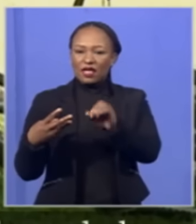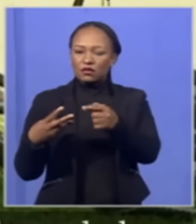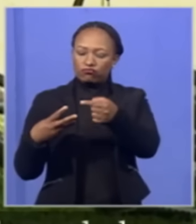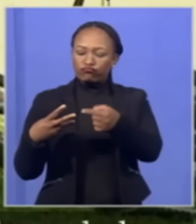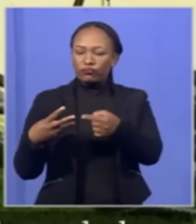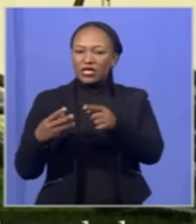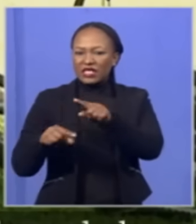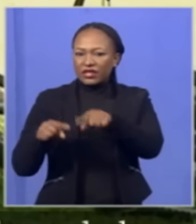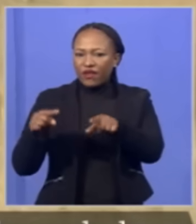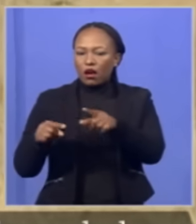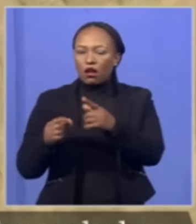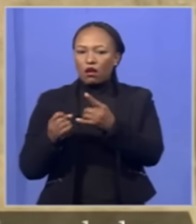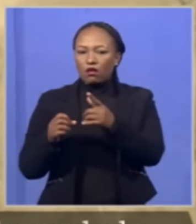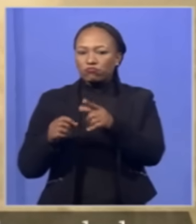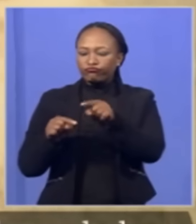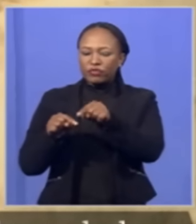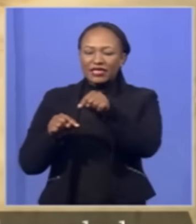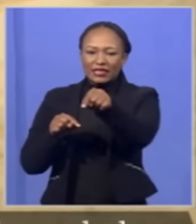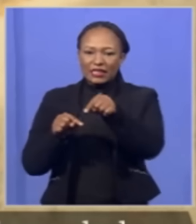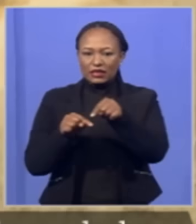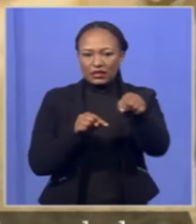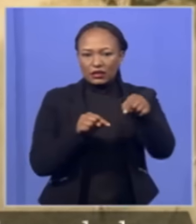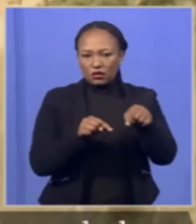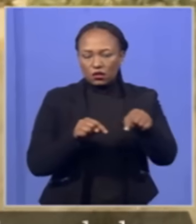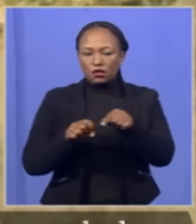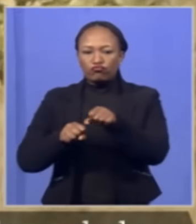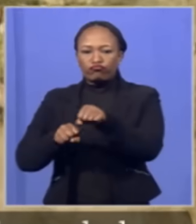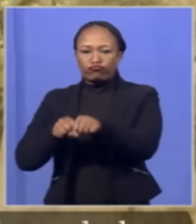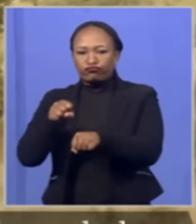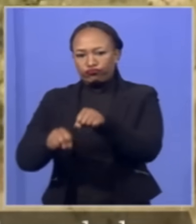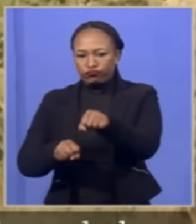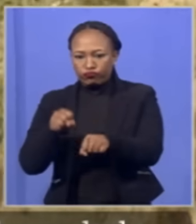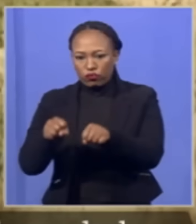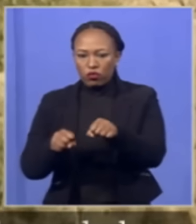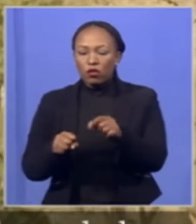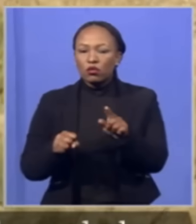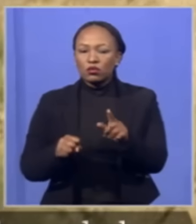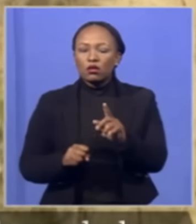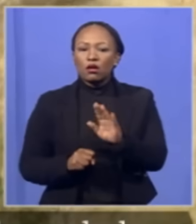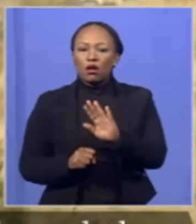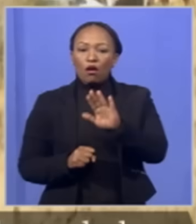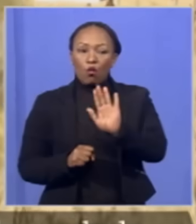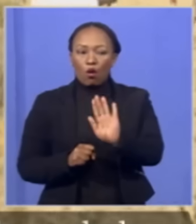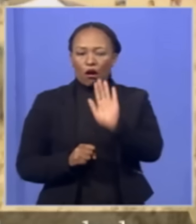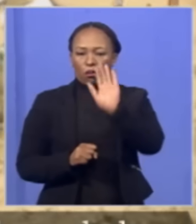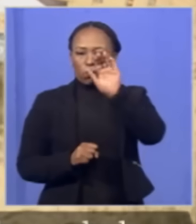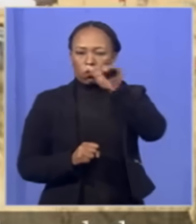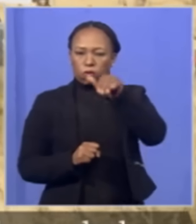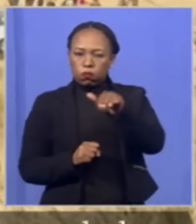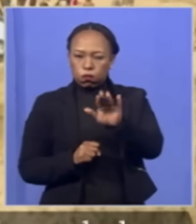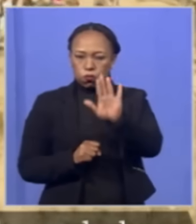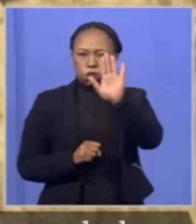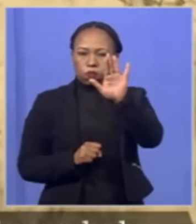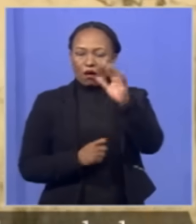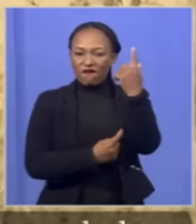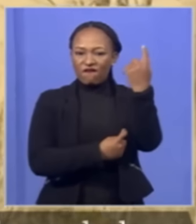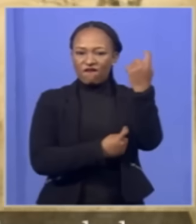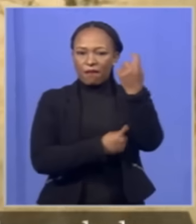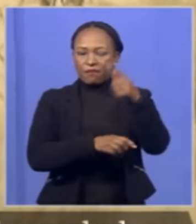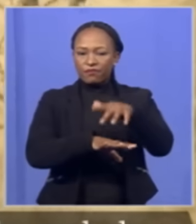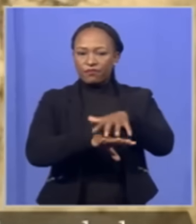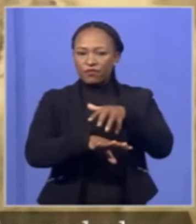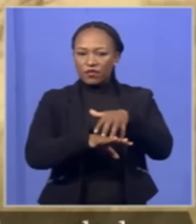a go fapafapana. Ditsejana tša gona di akaretša meboto le mebotwana ka polaseng ya temo le ya diphoofolo go tšweletša